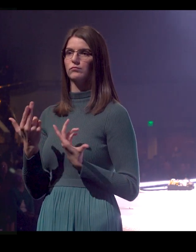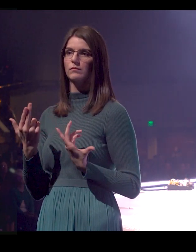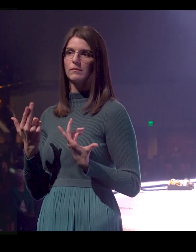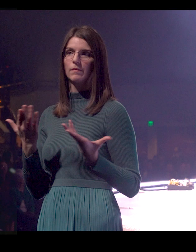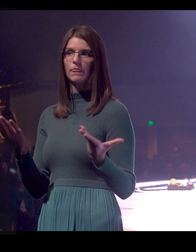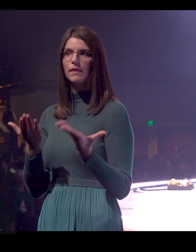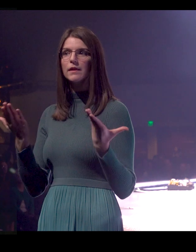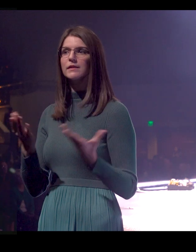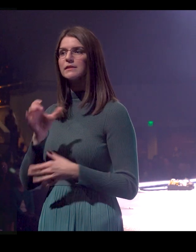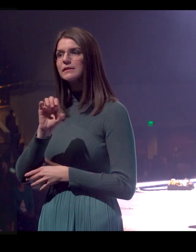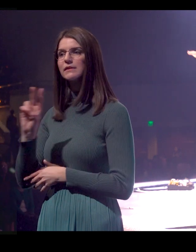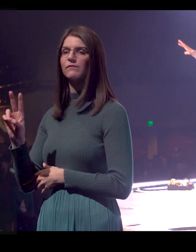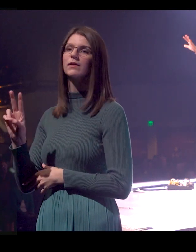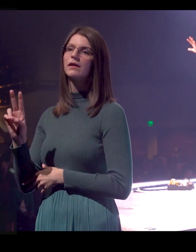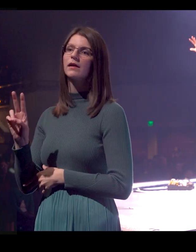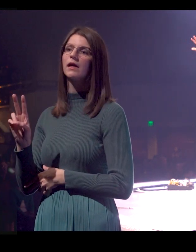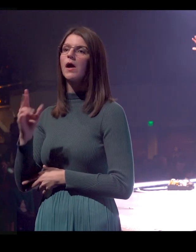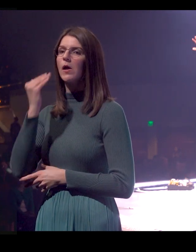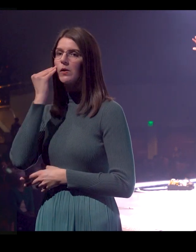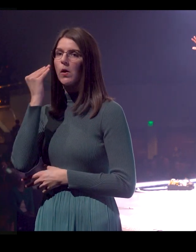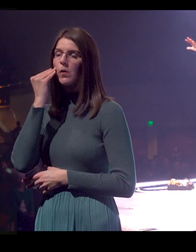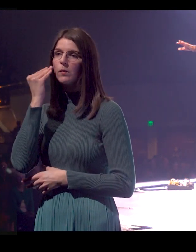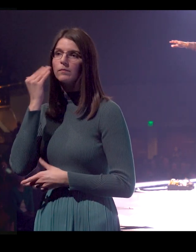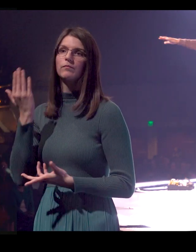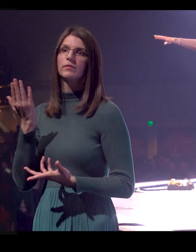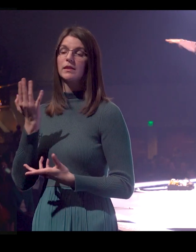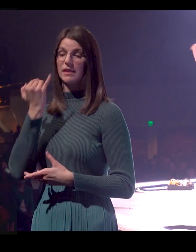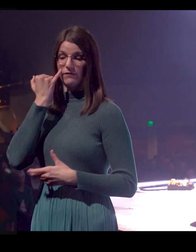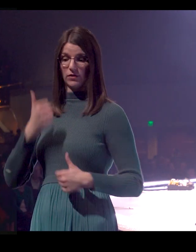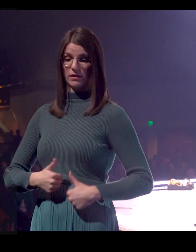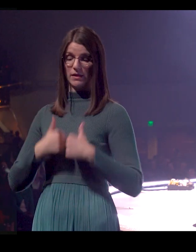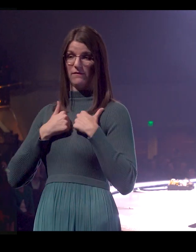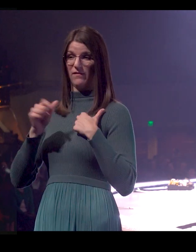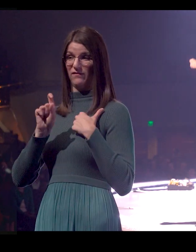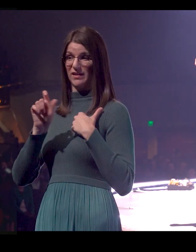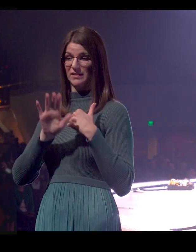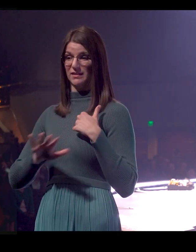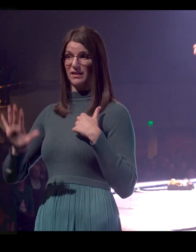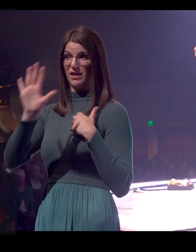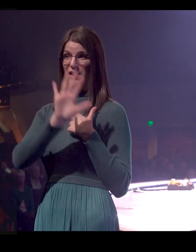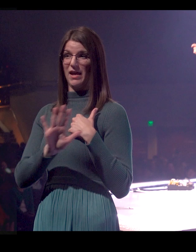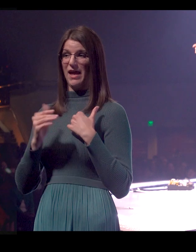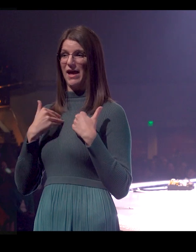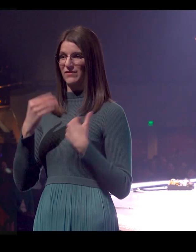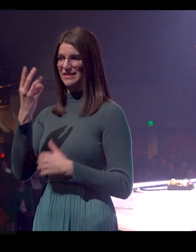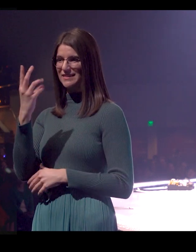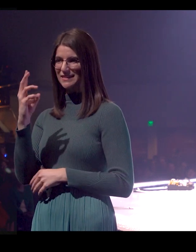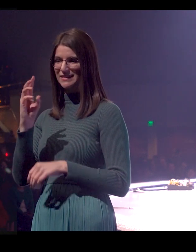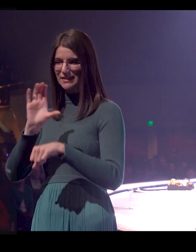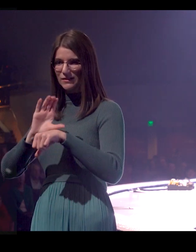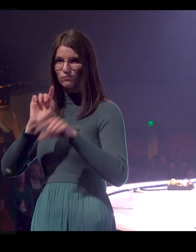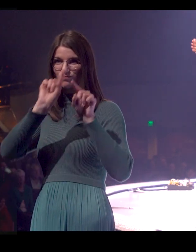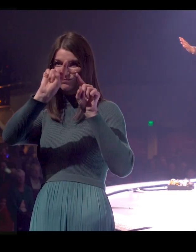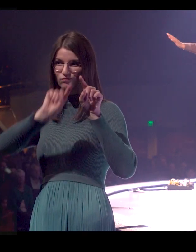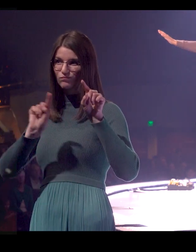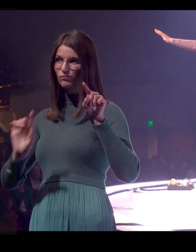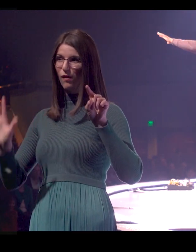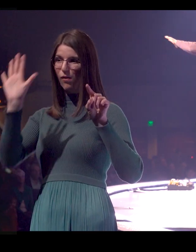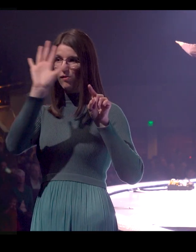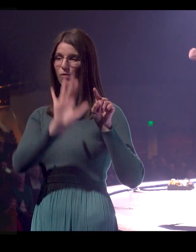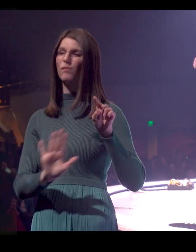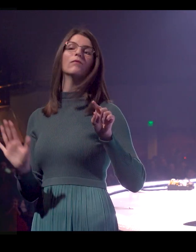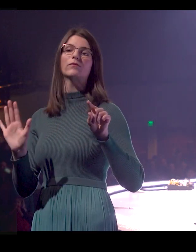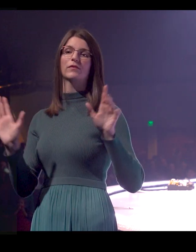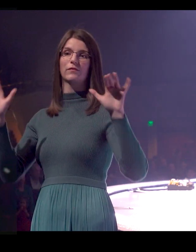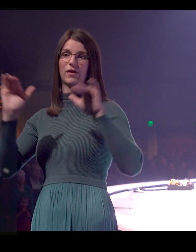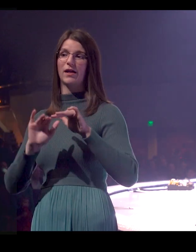live in the Phoenix metro area, we actually have 16 campuses located all around the valley, and we would love to see you join us at one of